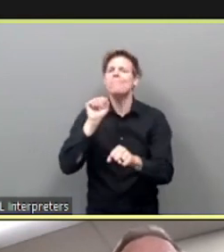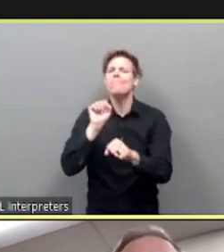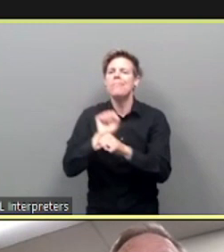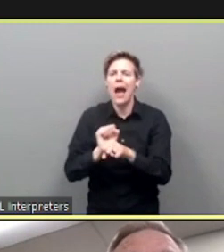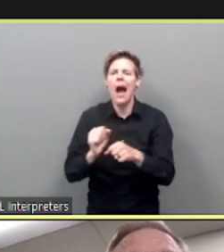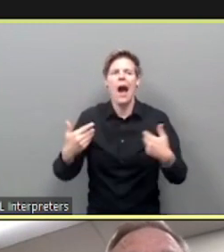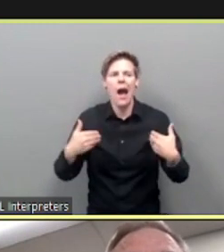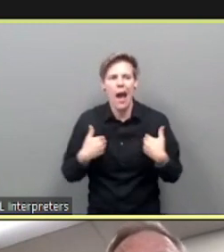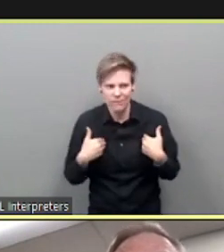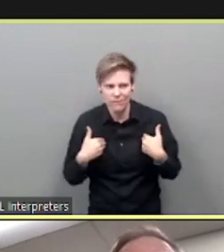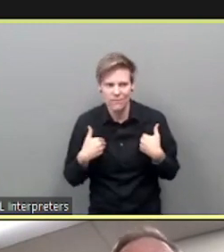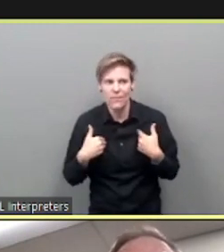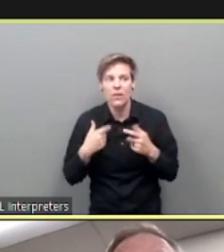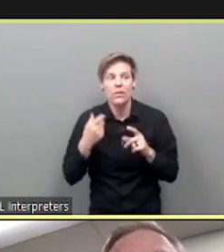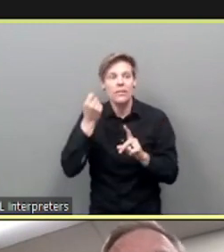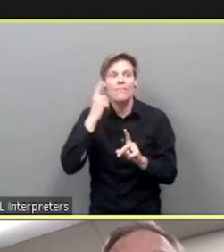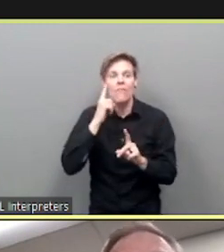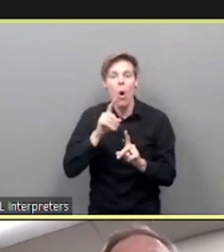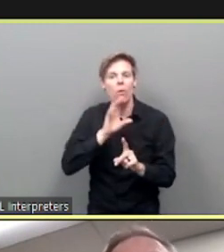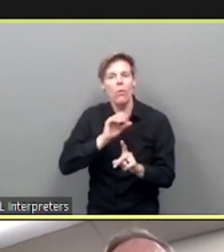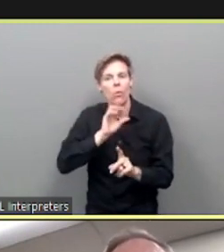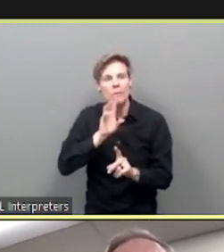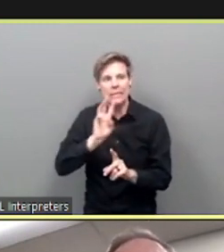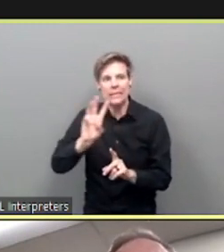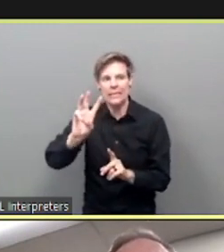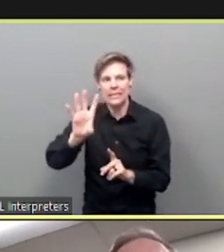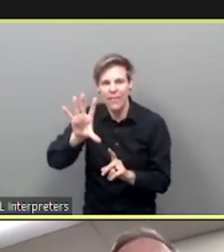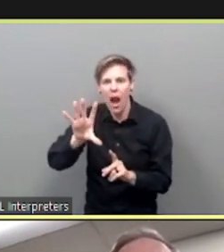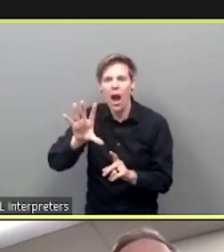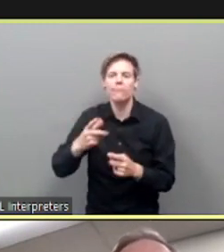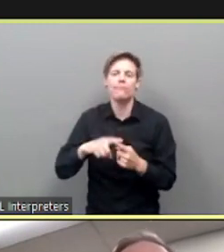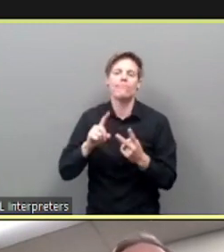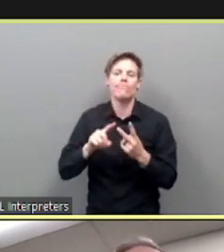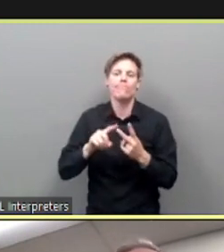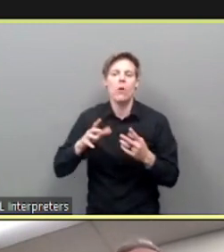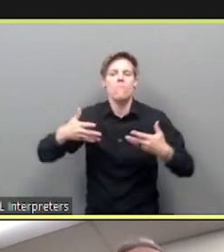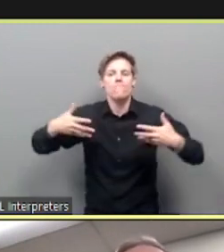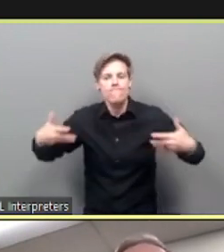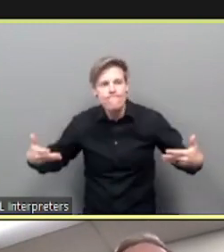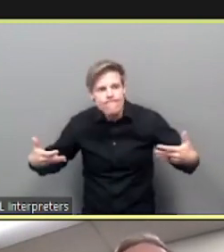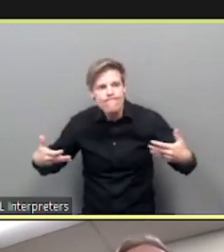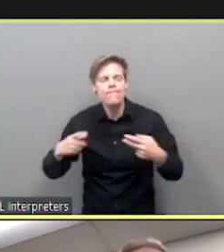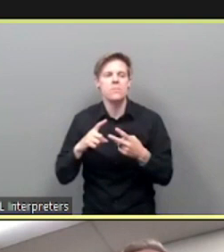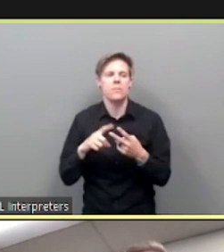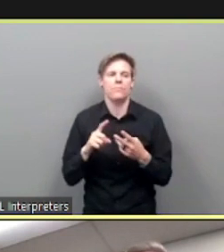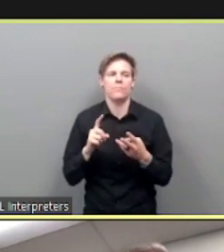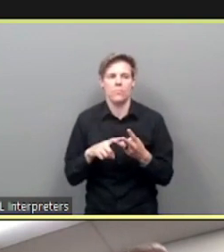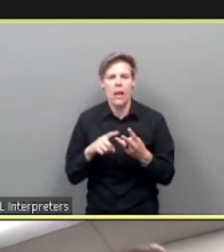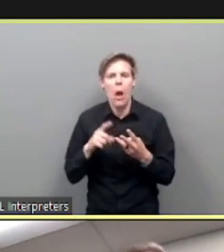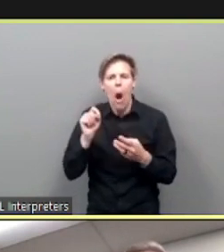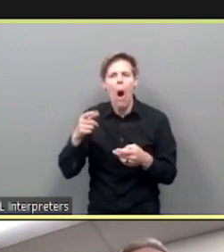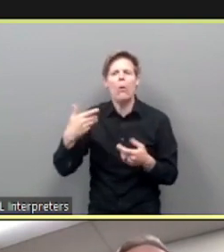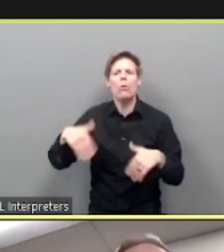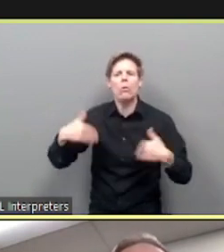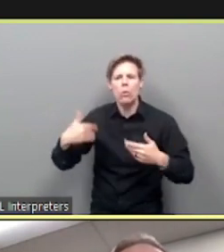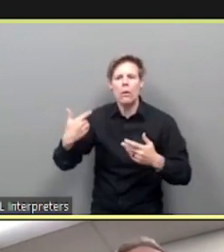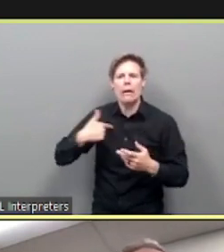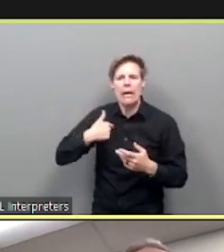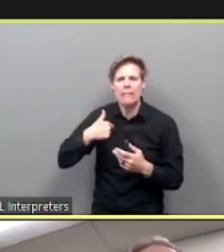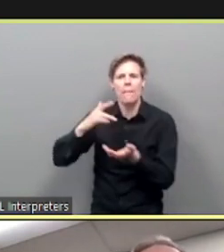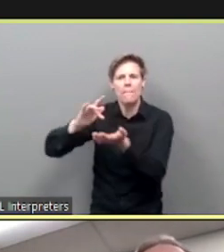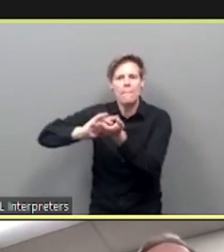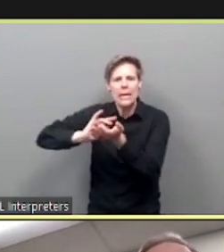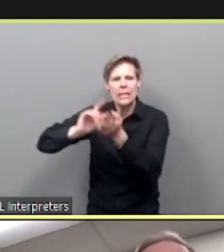and older or obese or one risk factor. This is given as an outpatient. There are 2 ways,